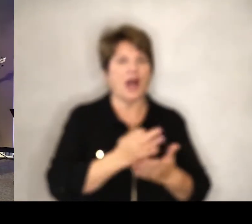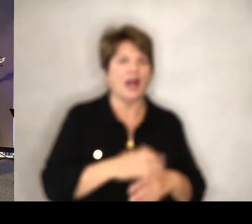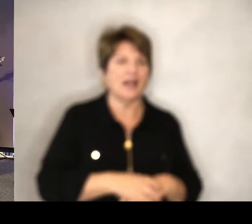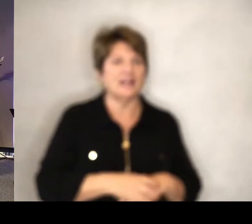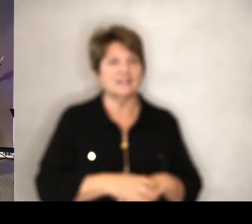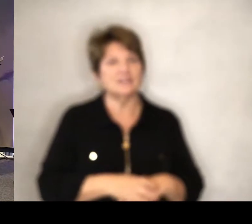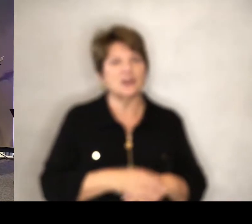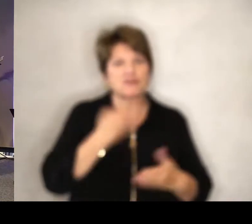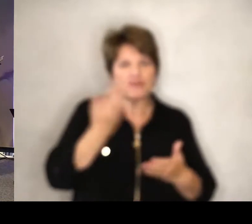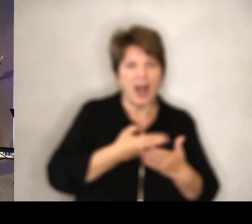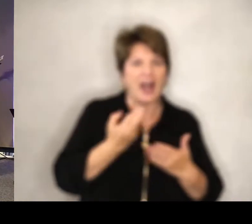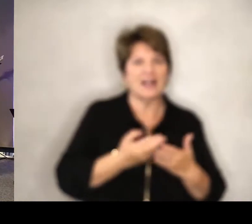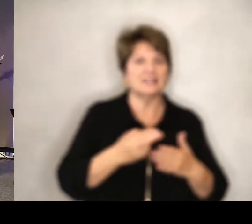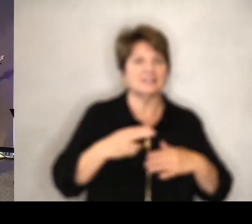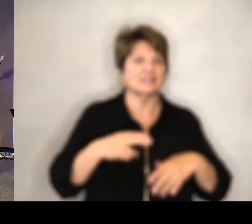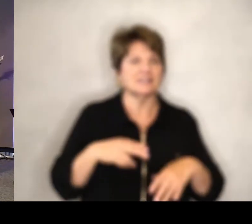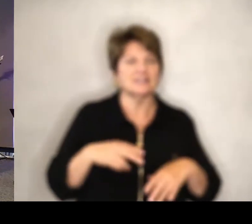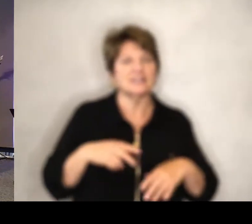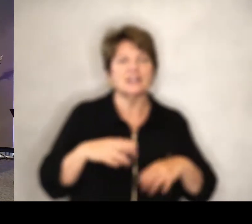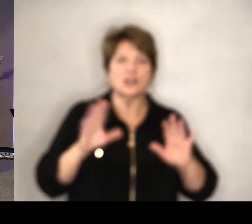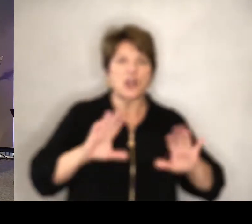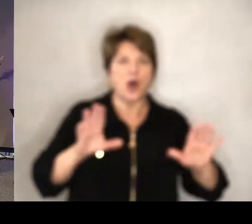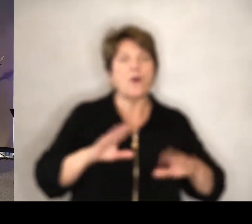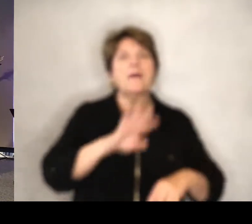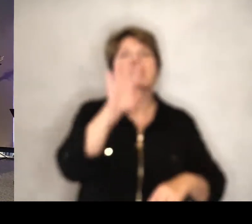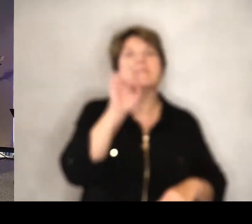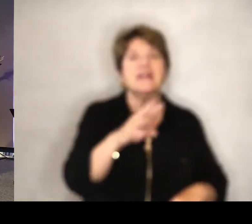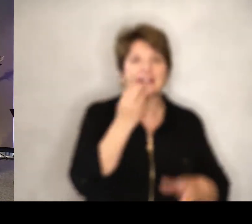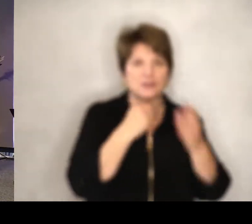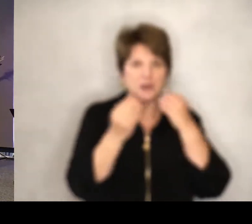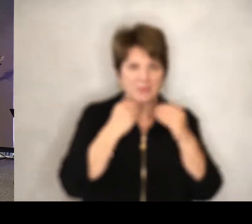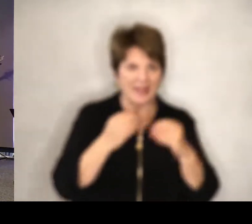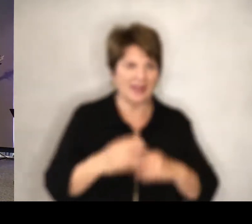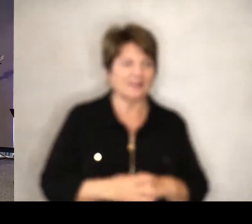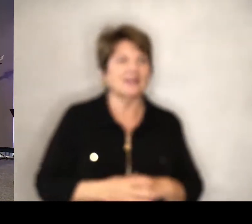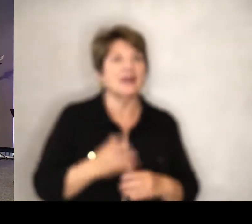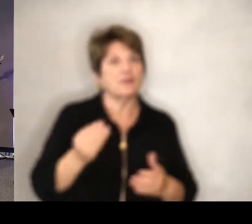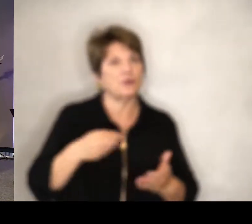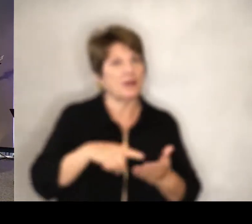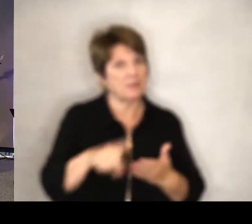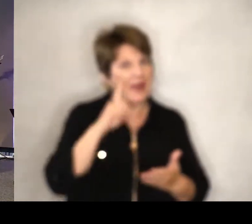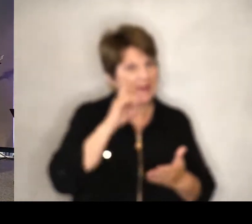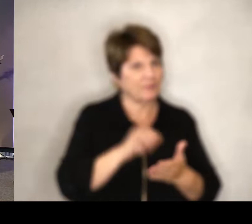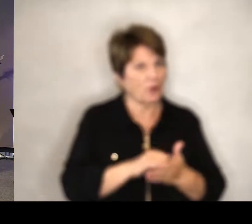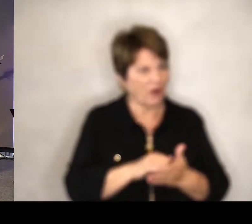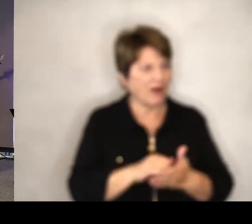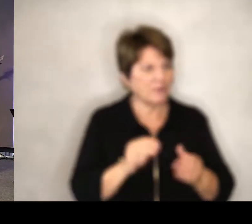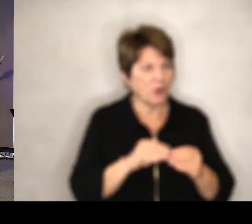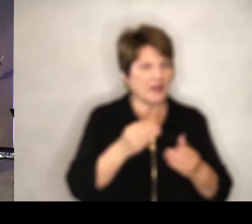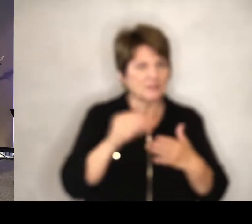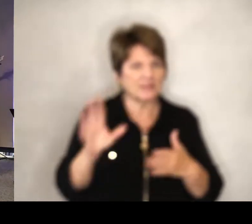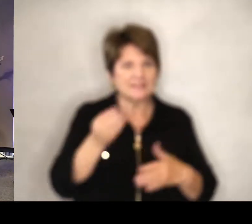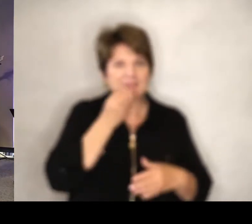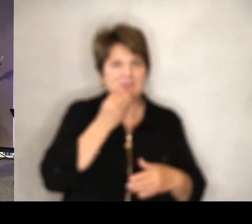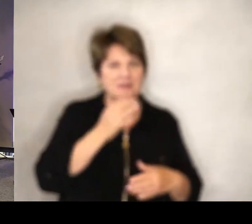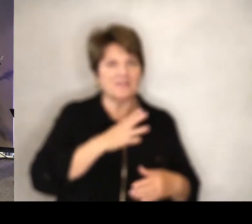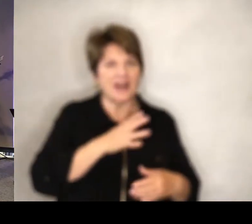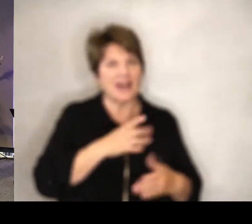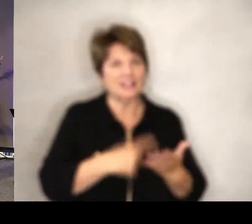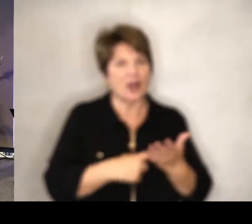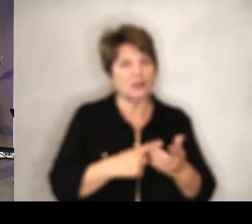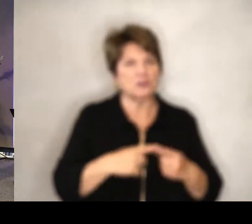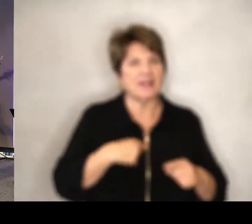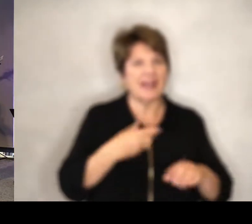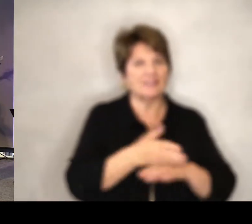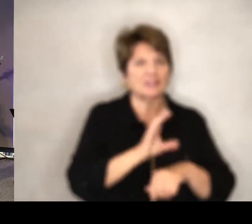shrimps. No, actually, that's not true. No, it's not in the budget. It's a mystery meal. If somebody wants to give budget towards that, we can talk about that, but that's actually not going to happen later on. That way. So